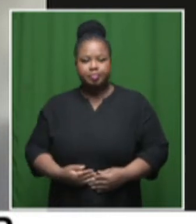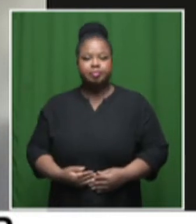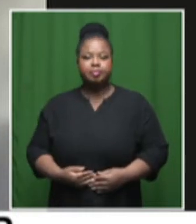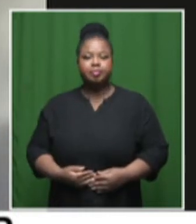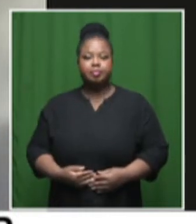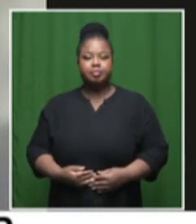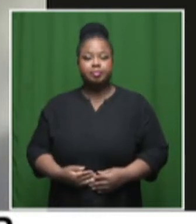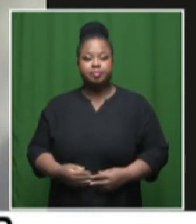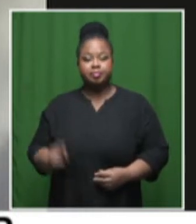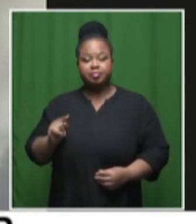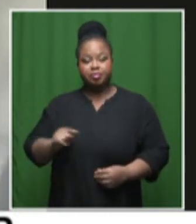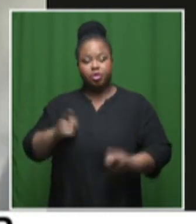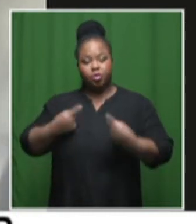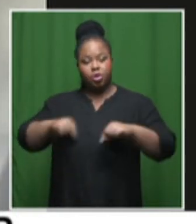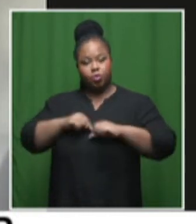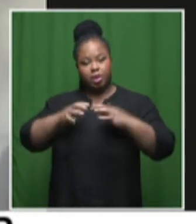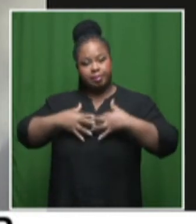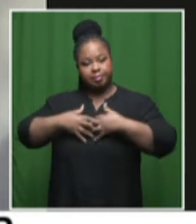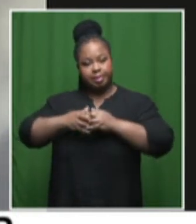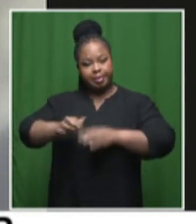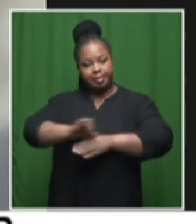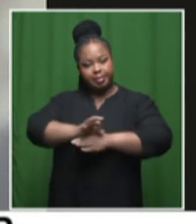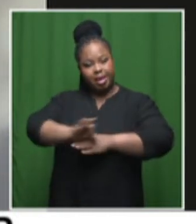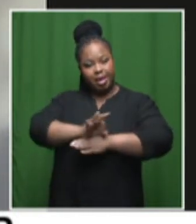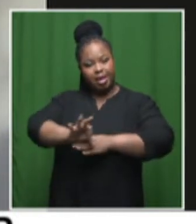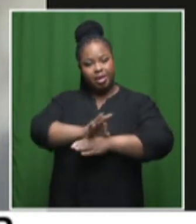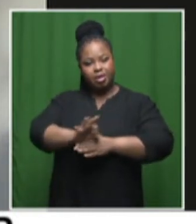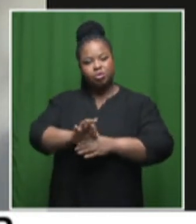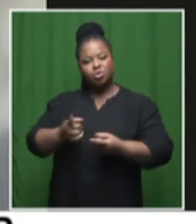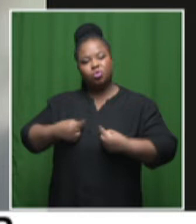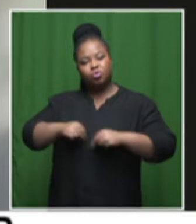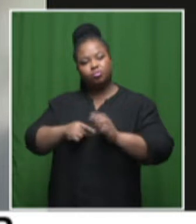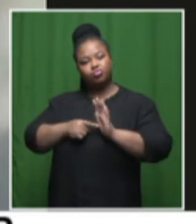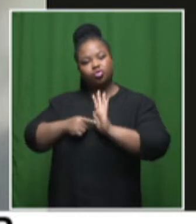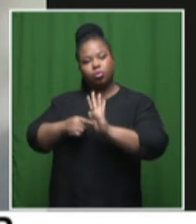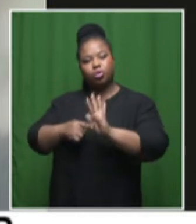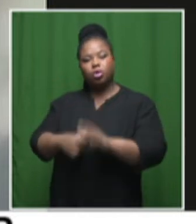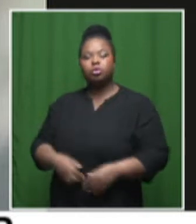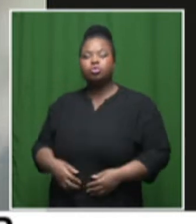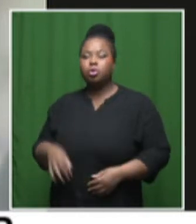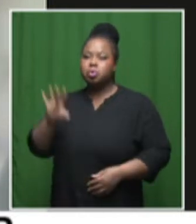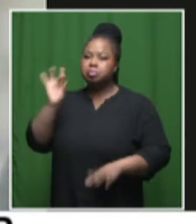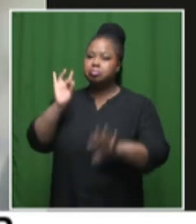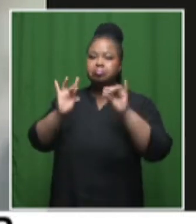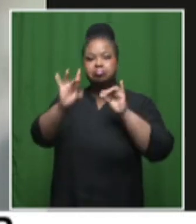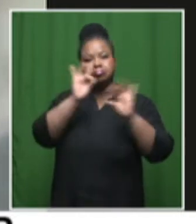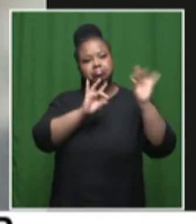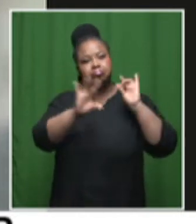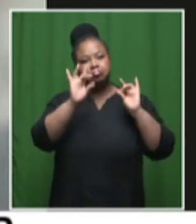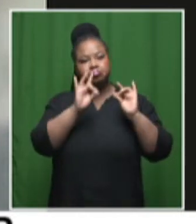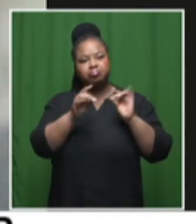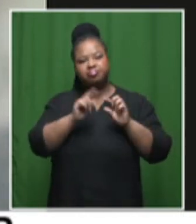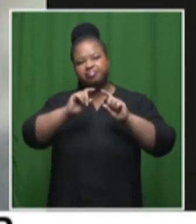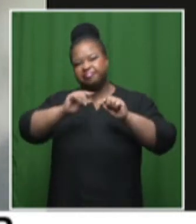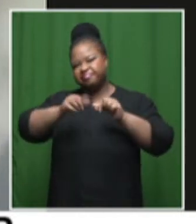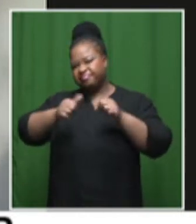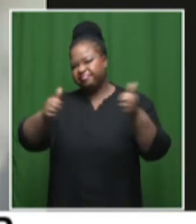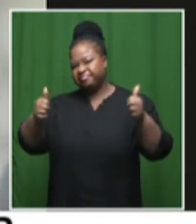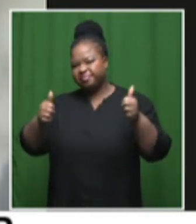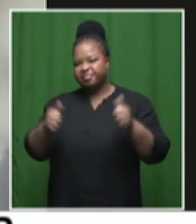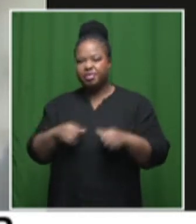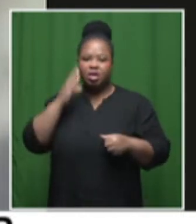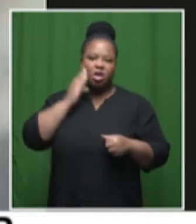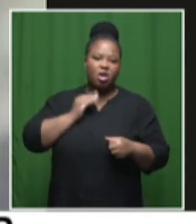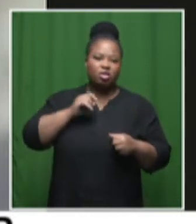And in our curation of this exhibition, we tried to choose a number of artists that would represent the varying ages,